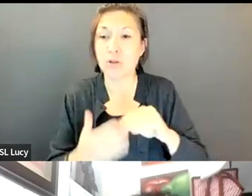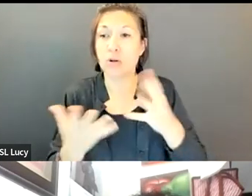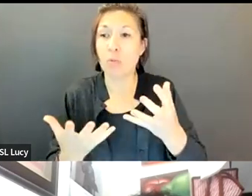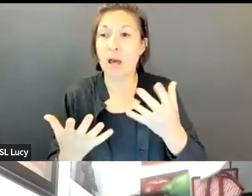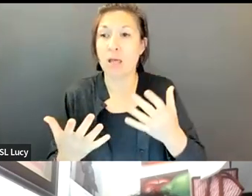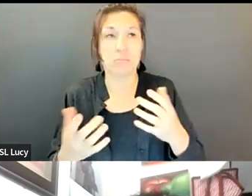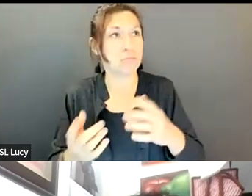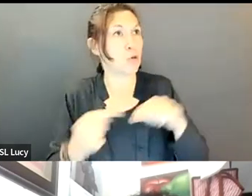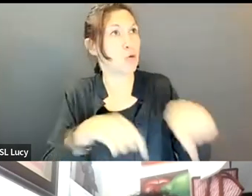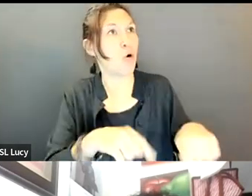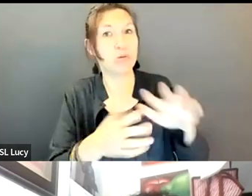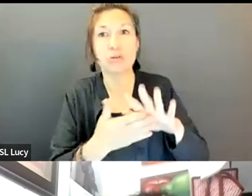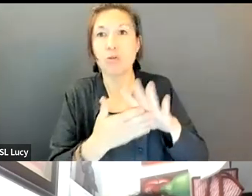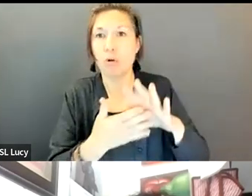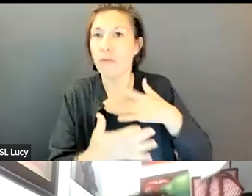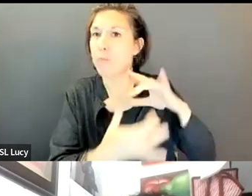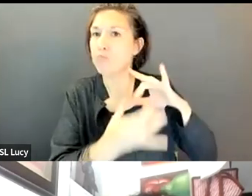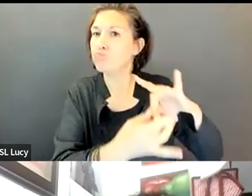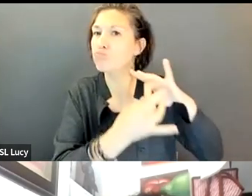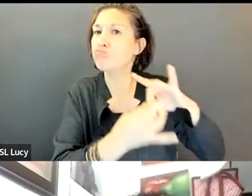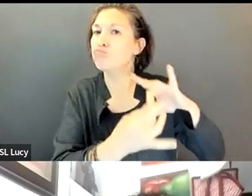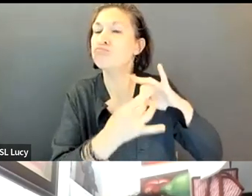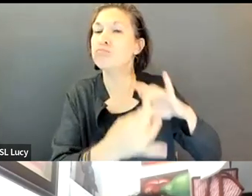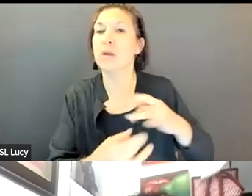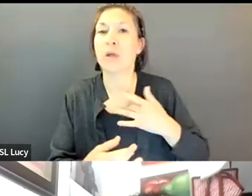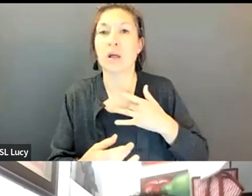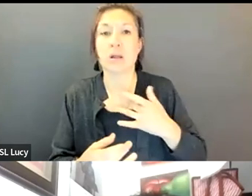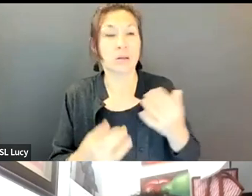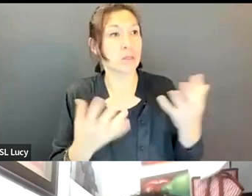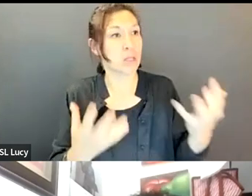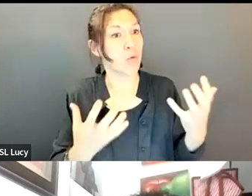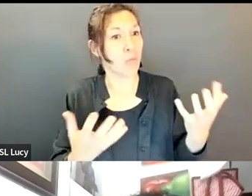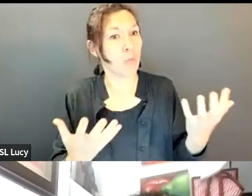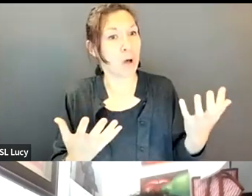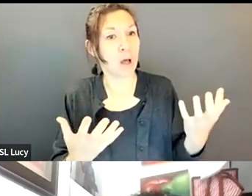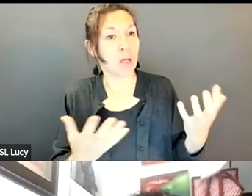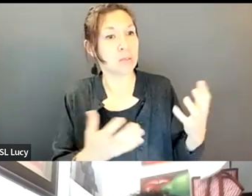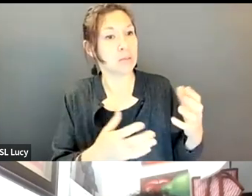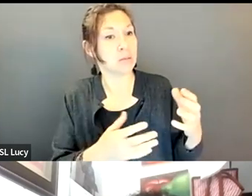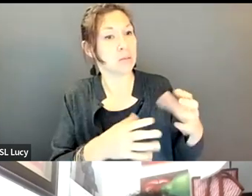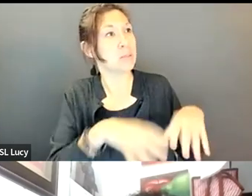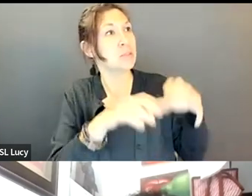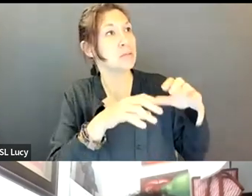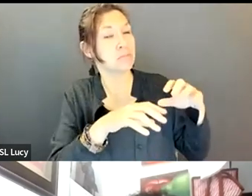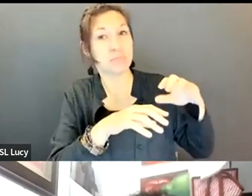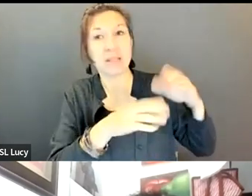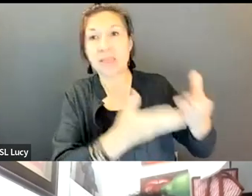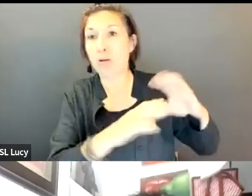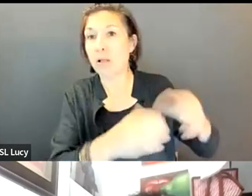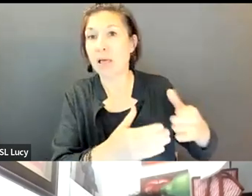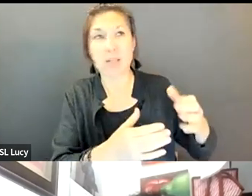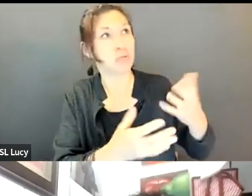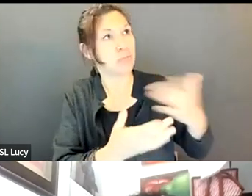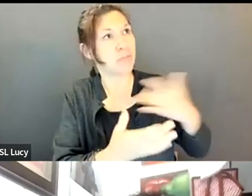connected to and they want to sit in a classroom and learn from a teacher that they feel connected to so as